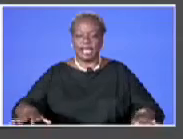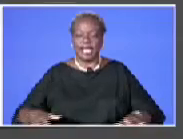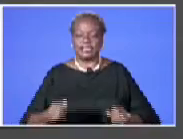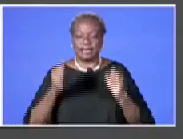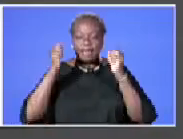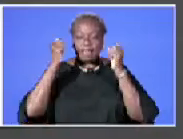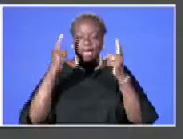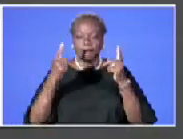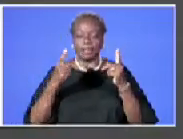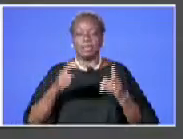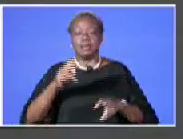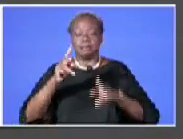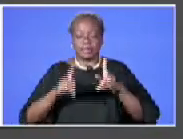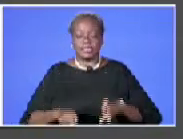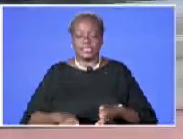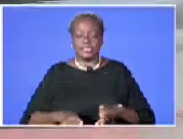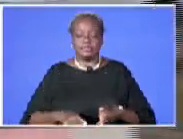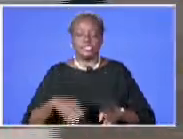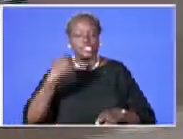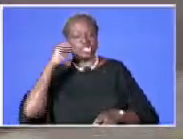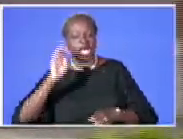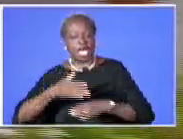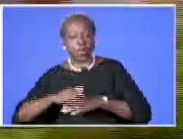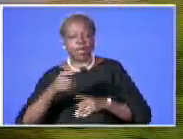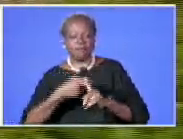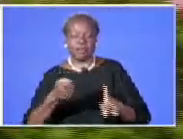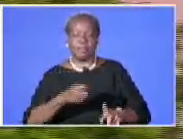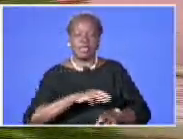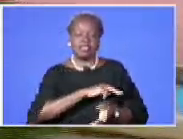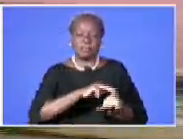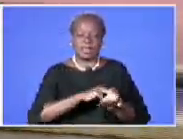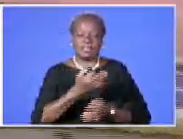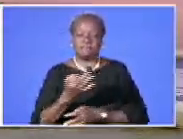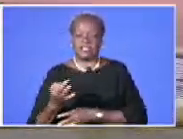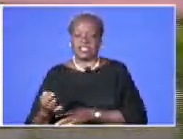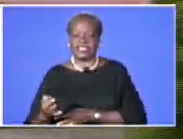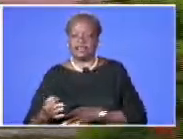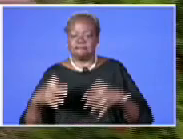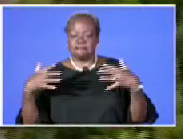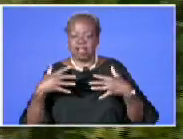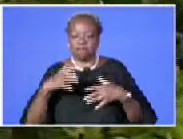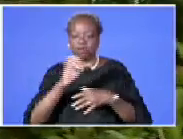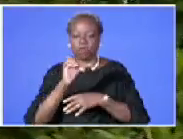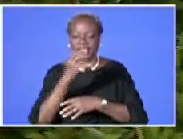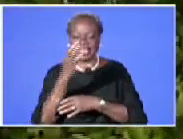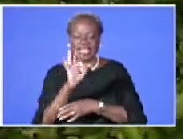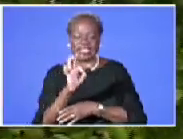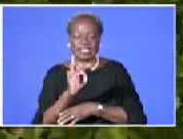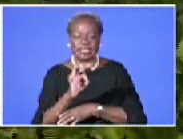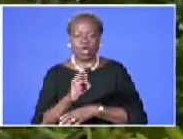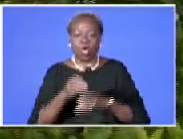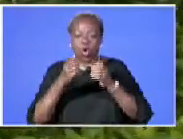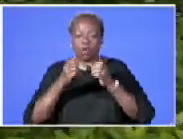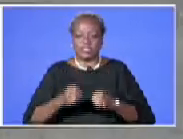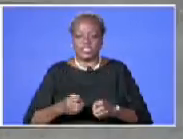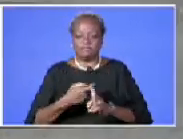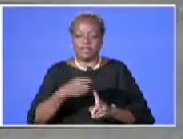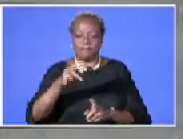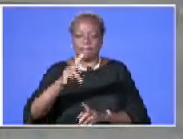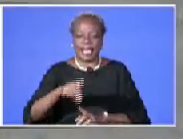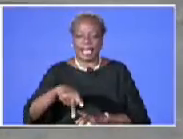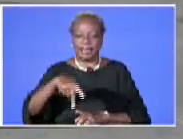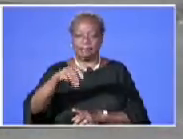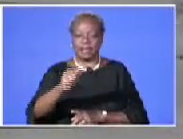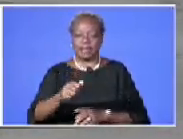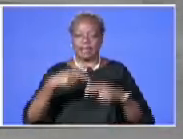as persons may shy away from medical facilities due to COVID-19 fears. Officials from the Pan American Health Organization are urging